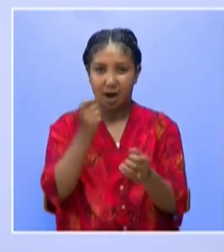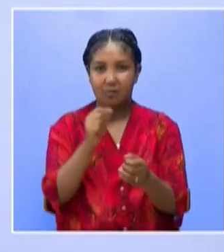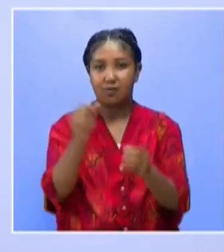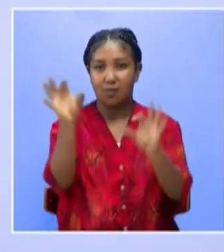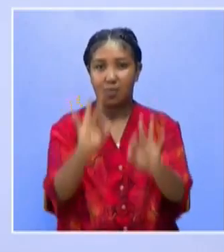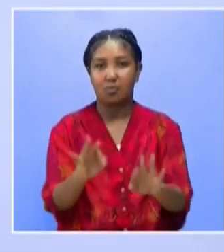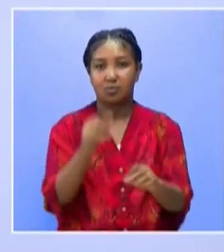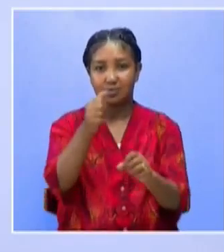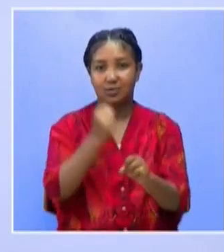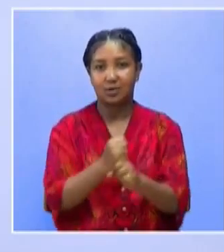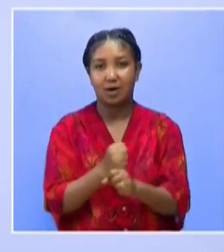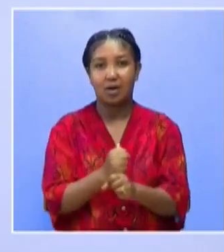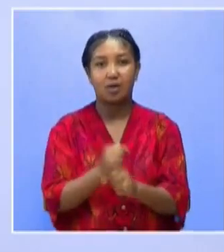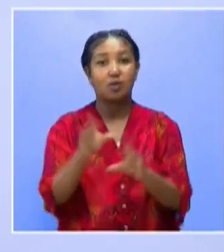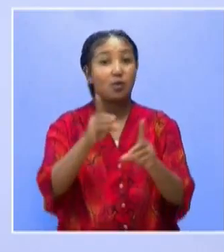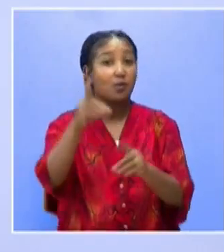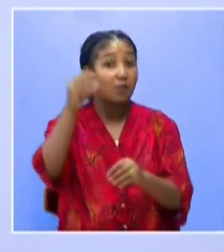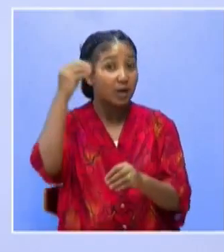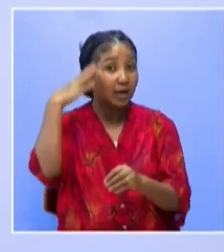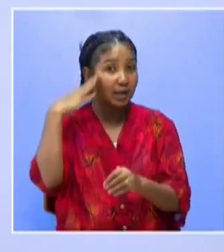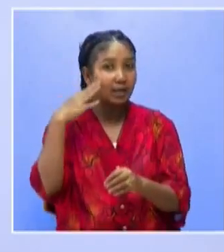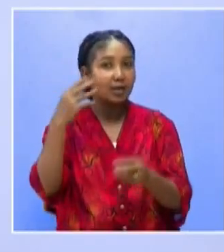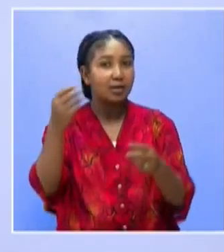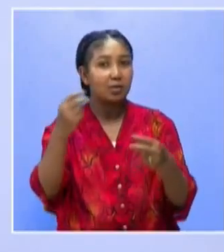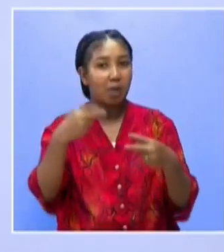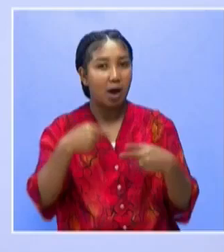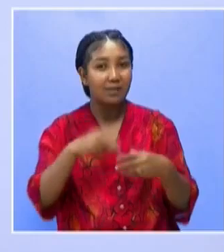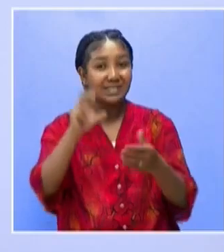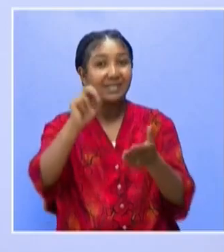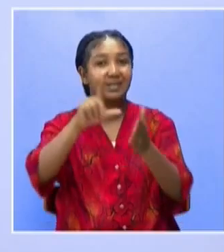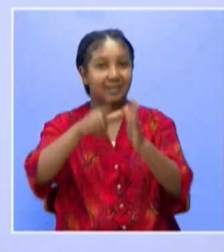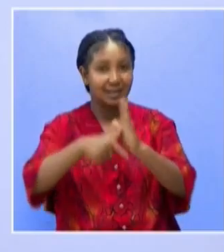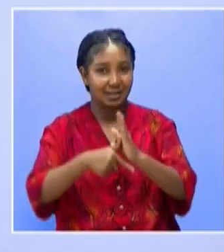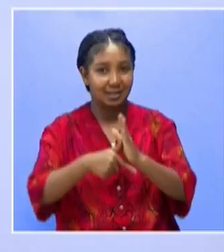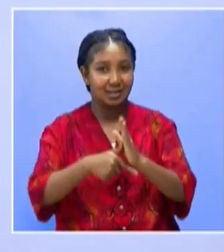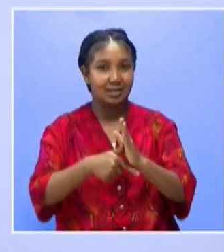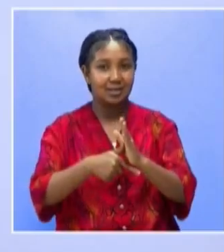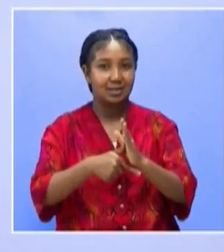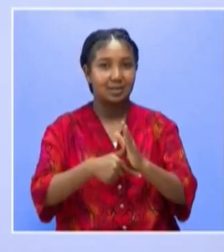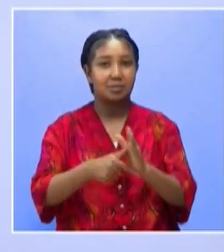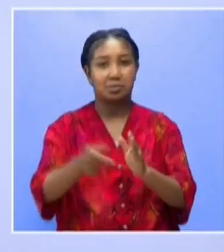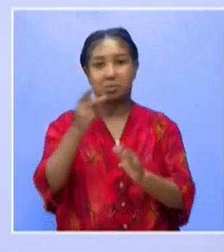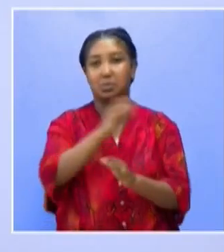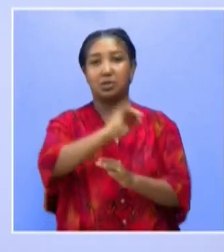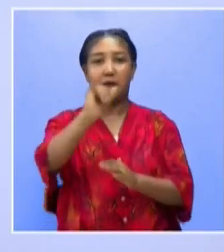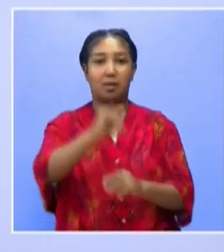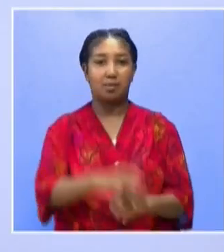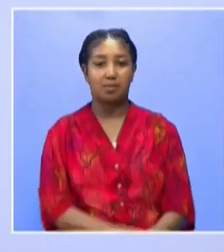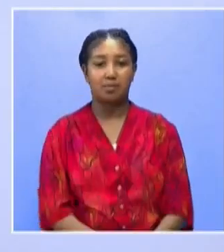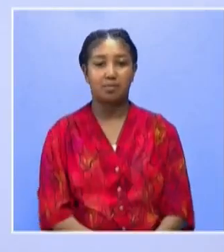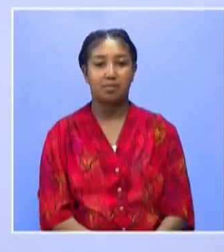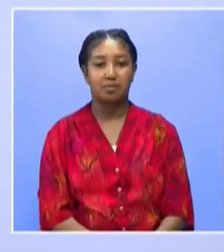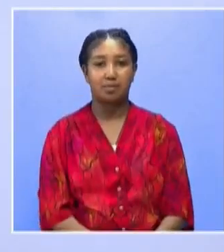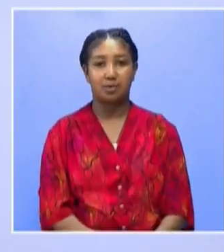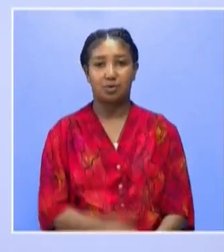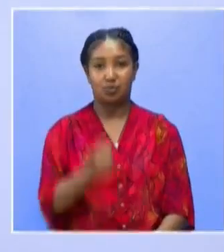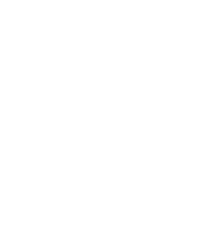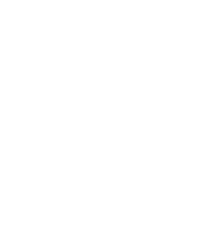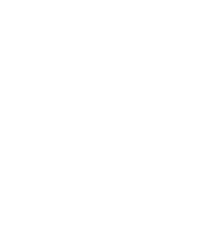okay? Don't forget. You have only 30 seconds as the previous one. Do